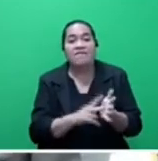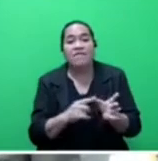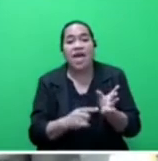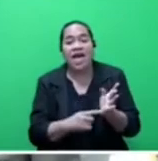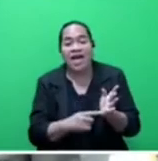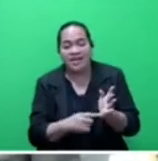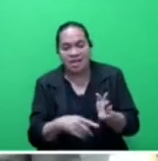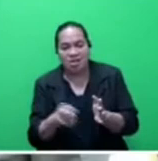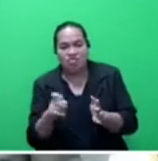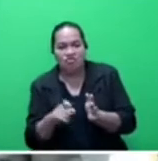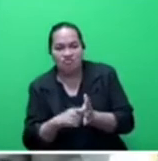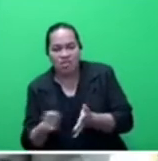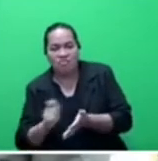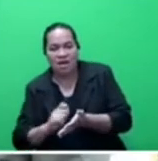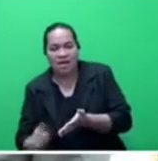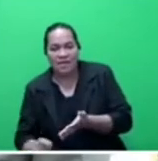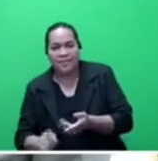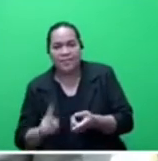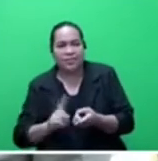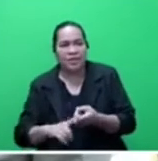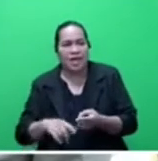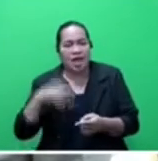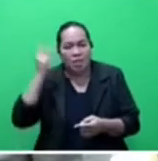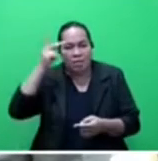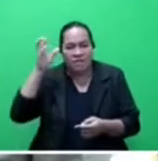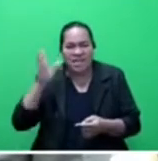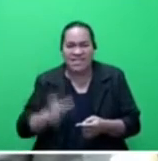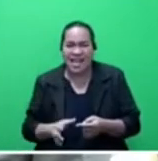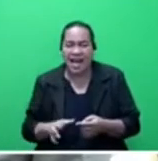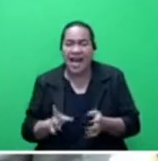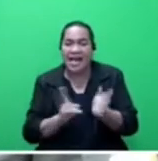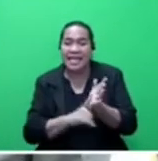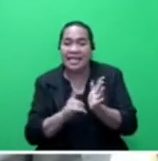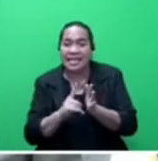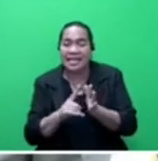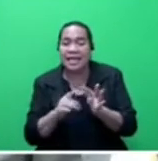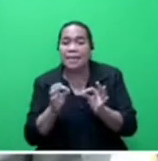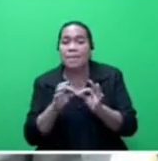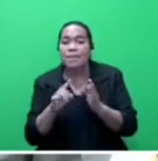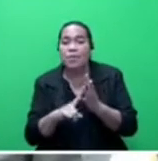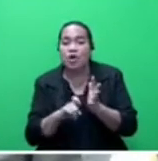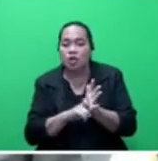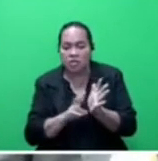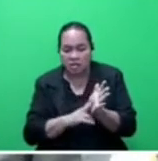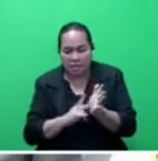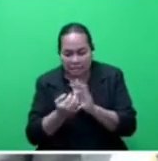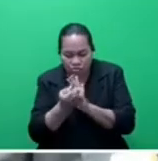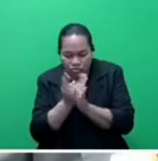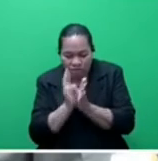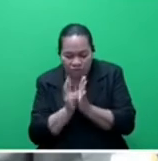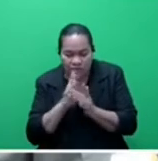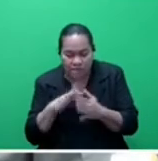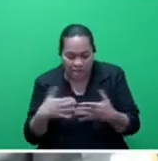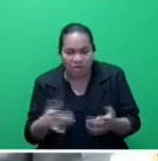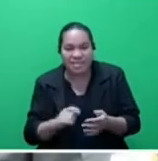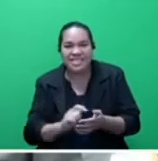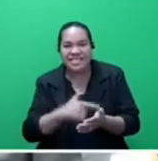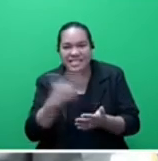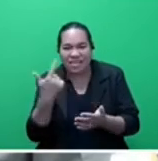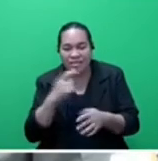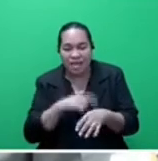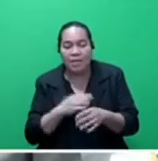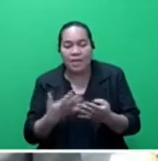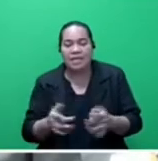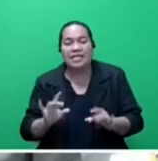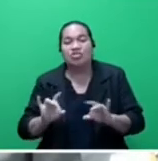rewrite. Professor Lee Burns is reviewing this act, which is currently in its 7th draft. He's an